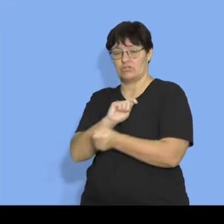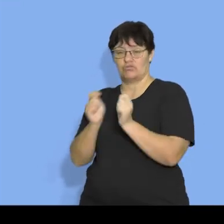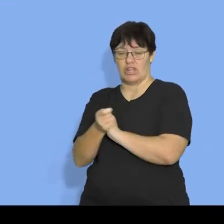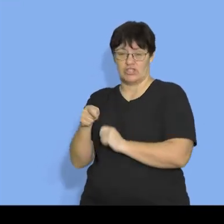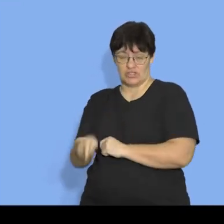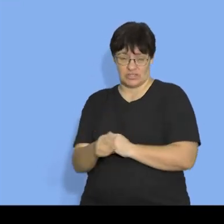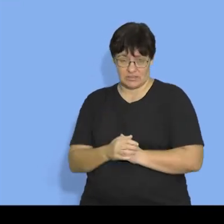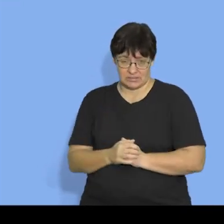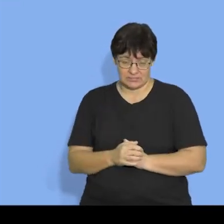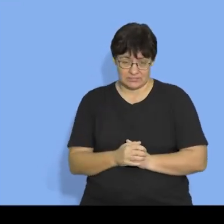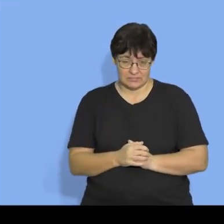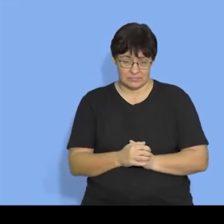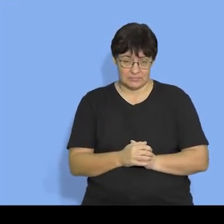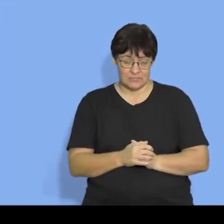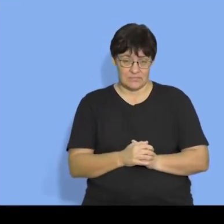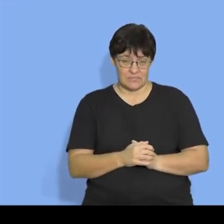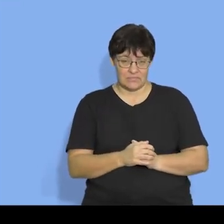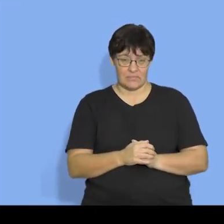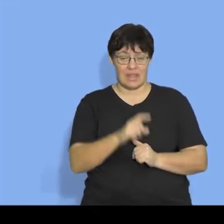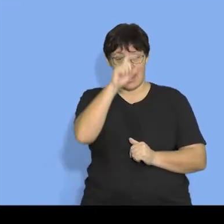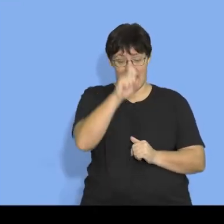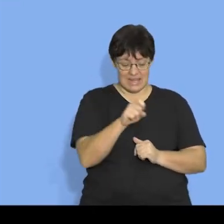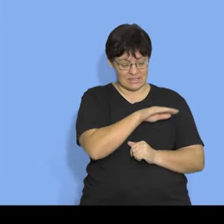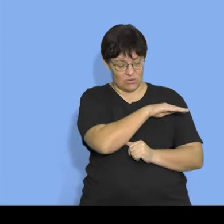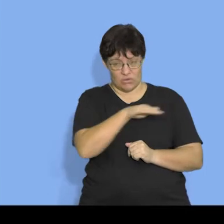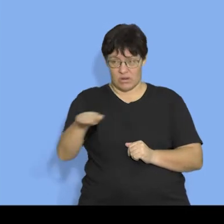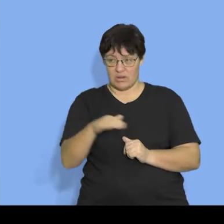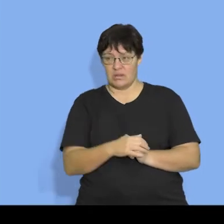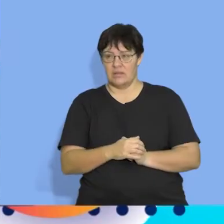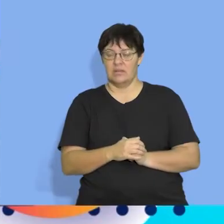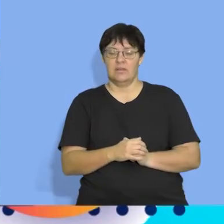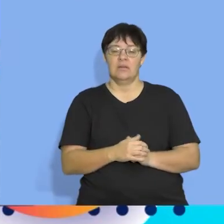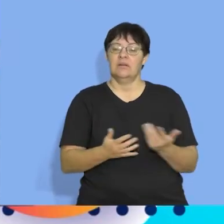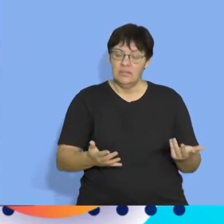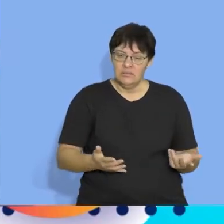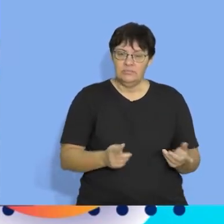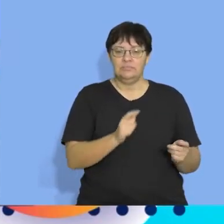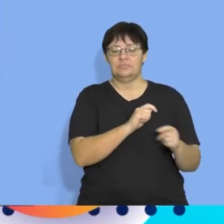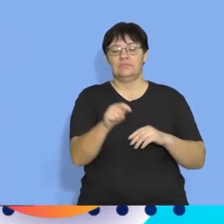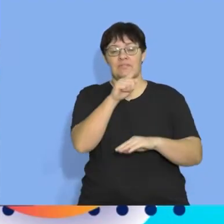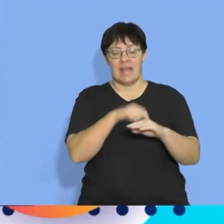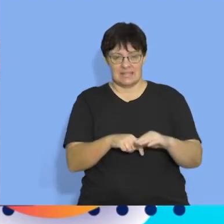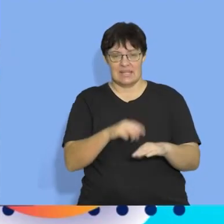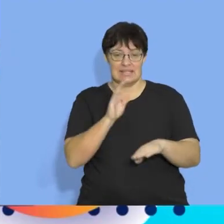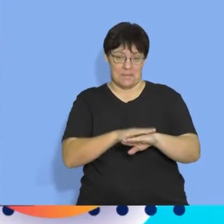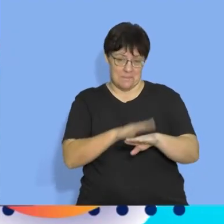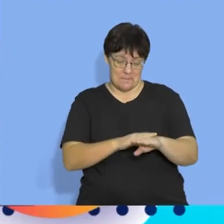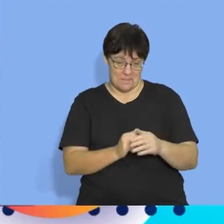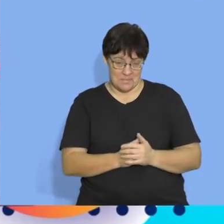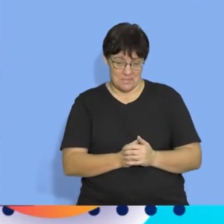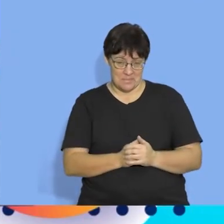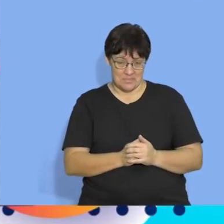Change in position. X means horizontally. Rate of change means divide